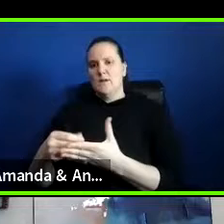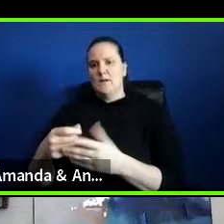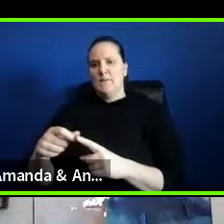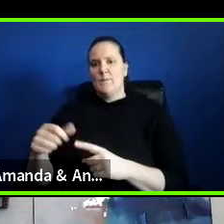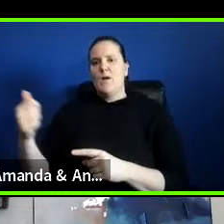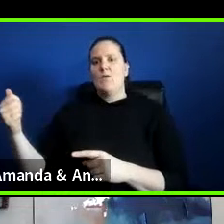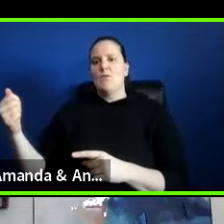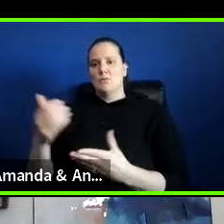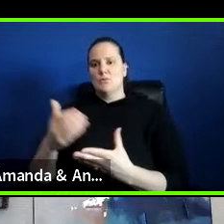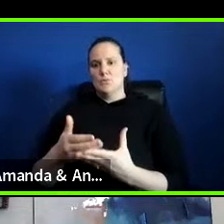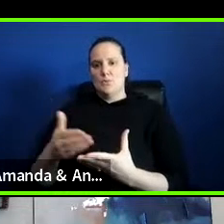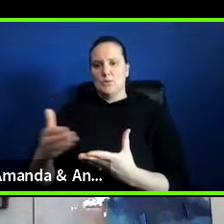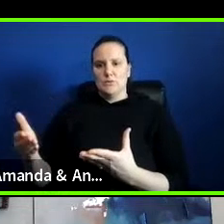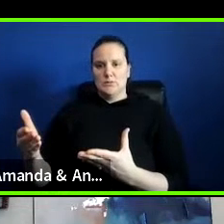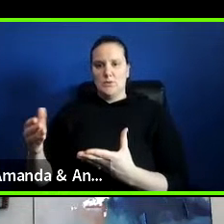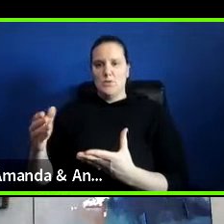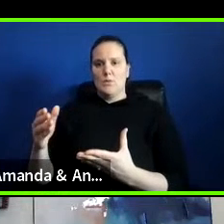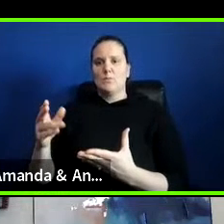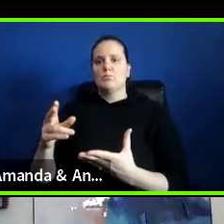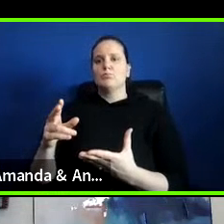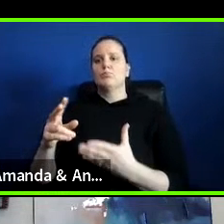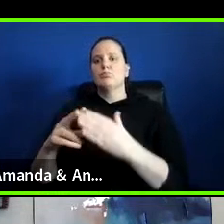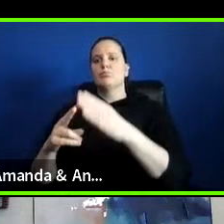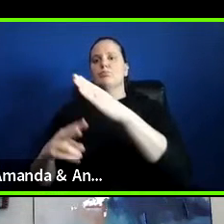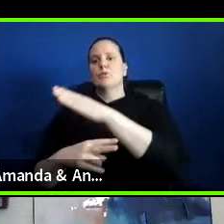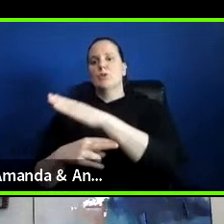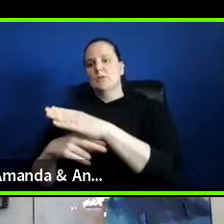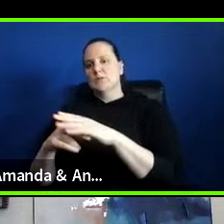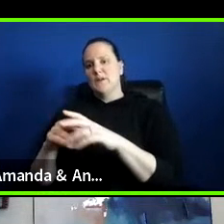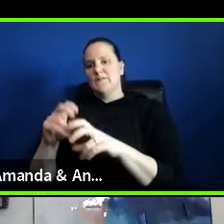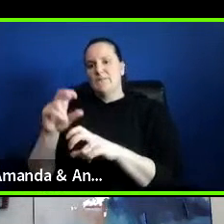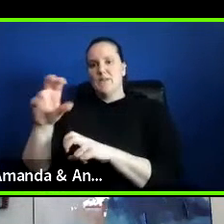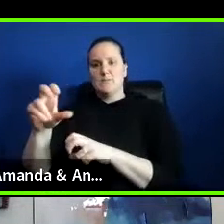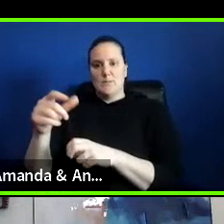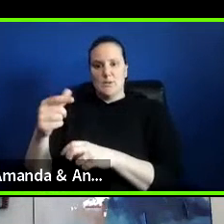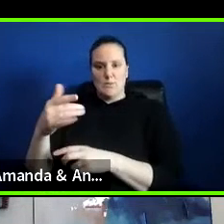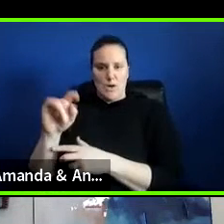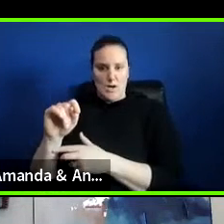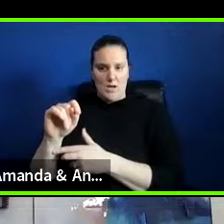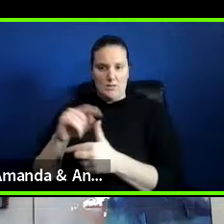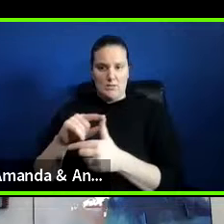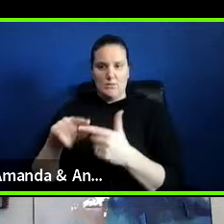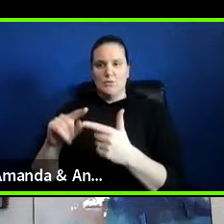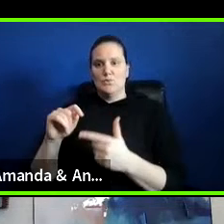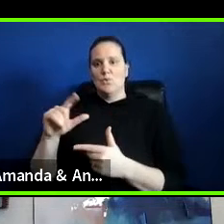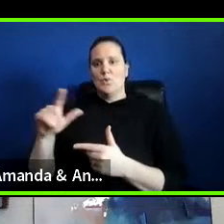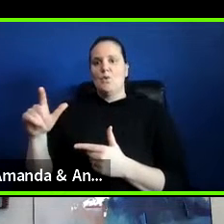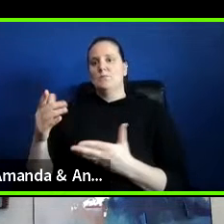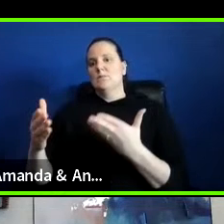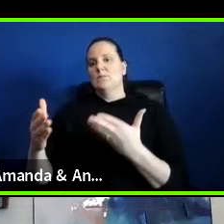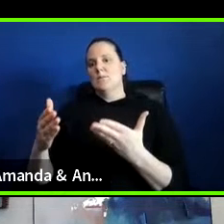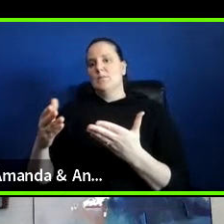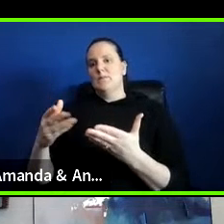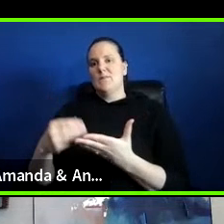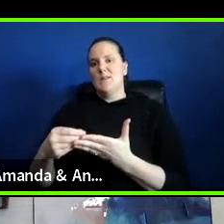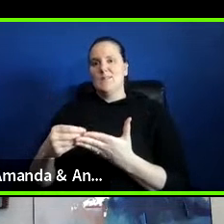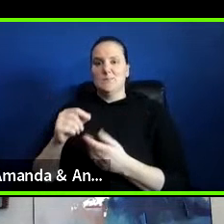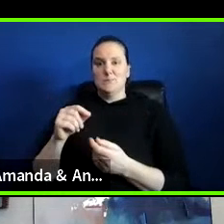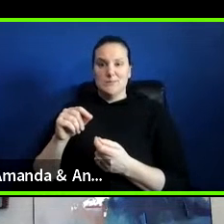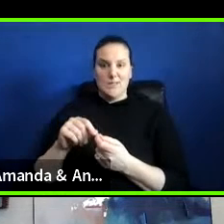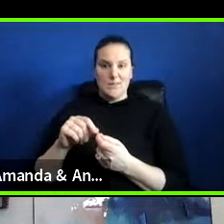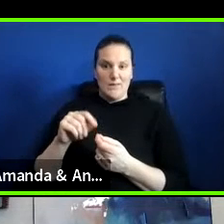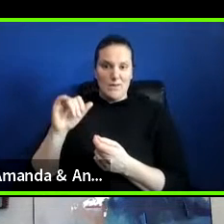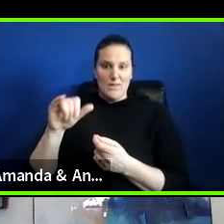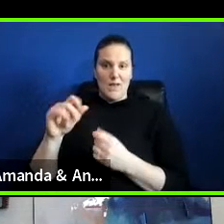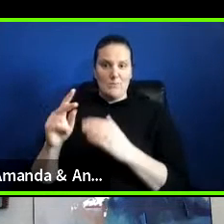sources, and the bridge investment grant, the tolls might be, you know, the funding that specifically for the bridge itself,